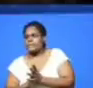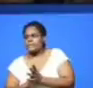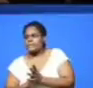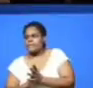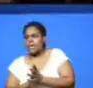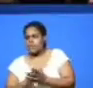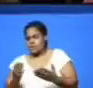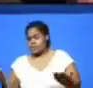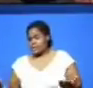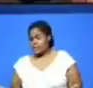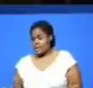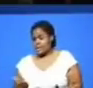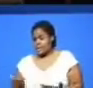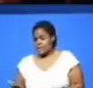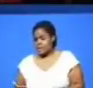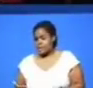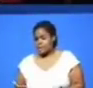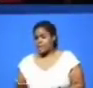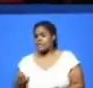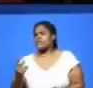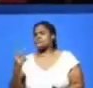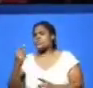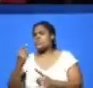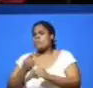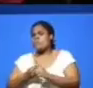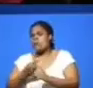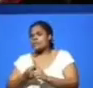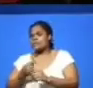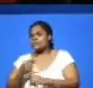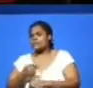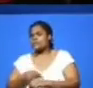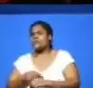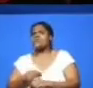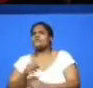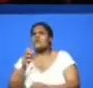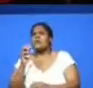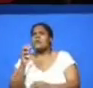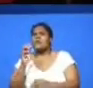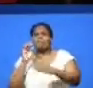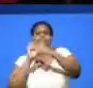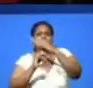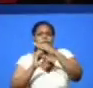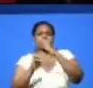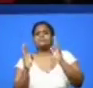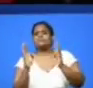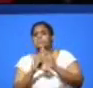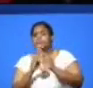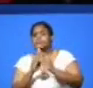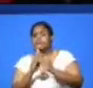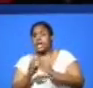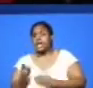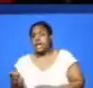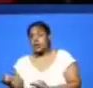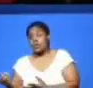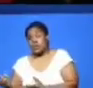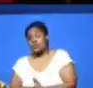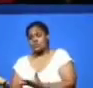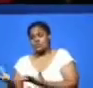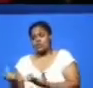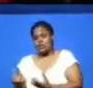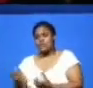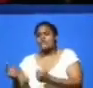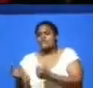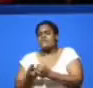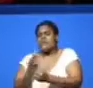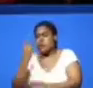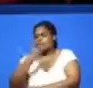I'm going to be here in 2 months' time for an evangelistic series. And I want you to come on the opening